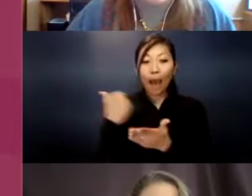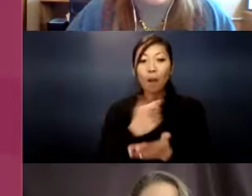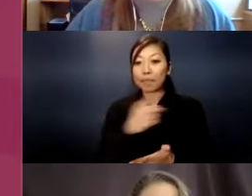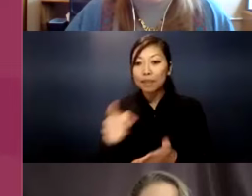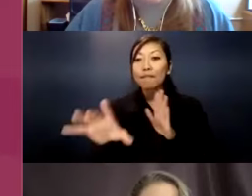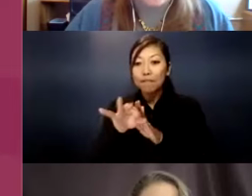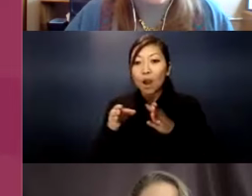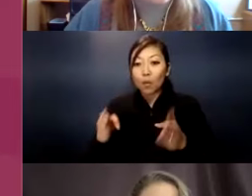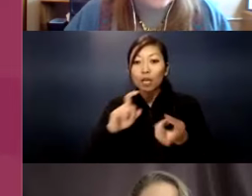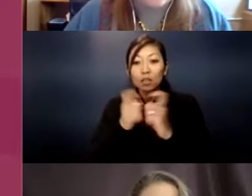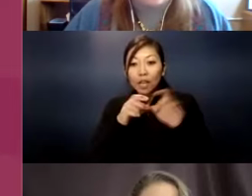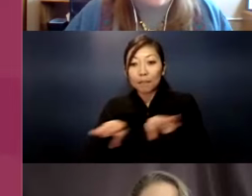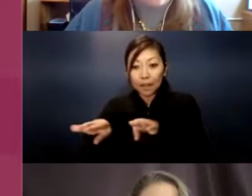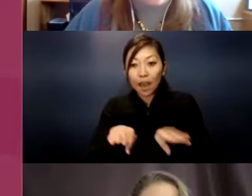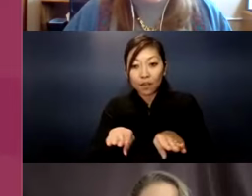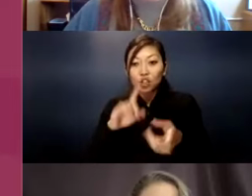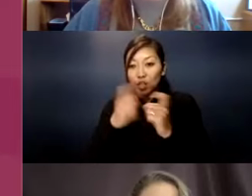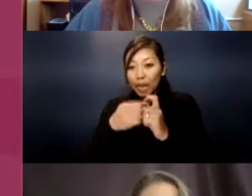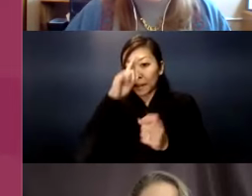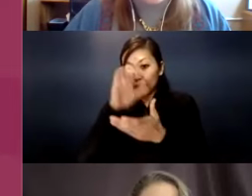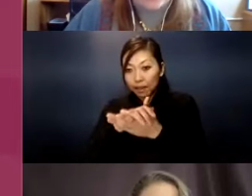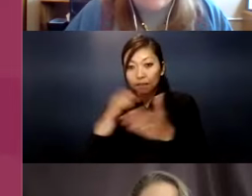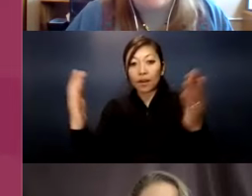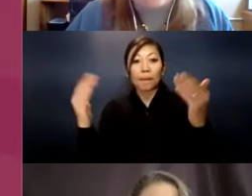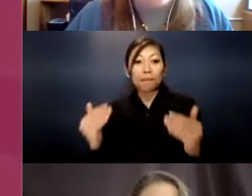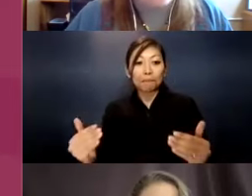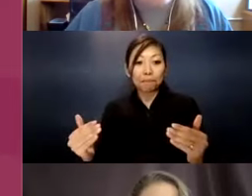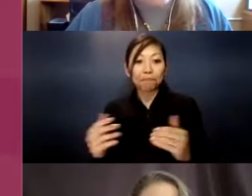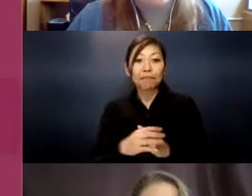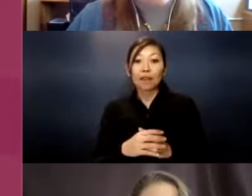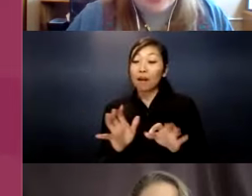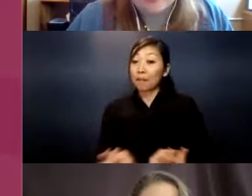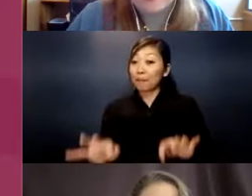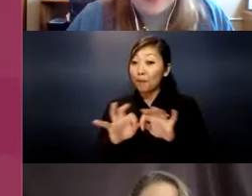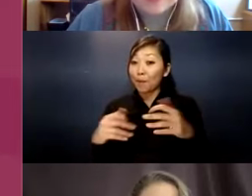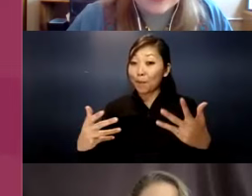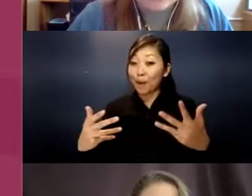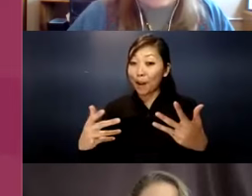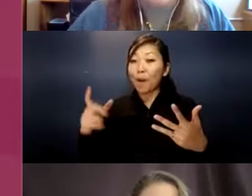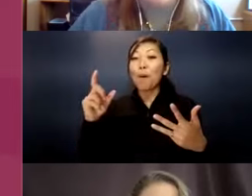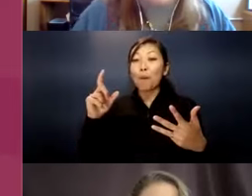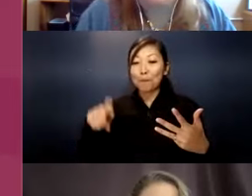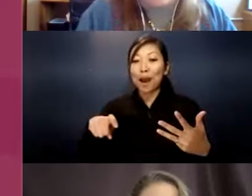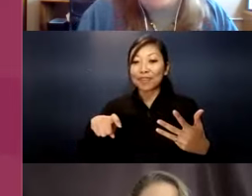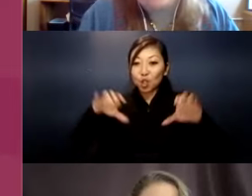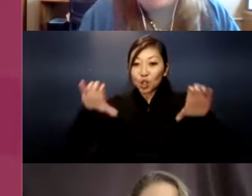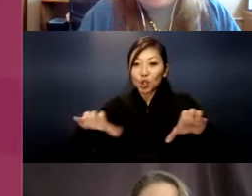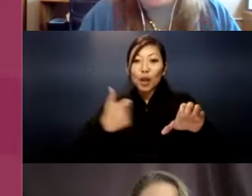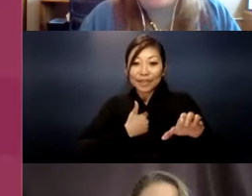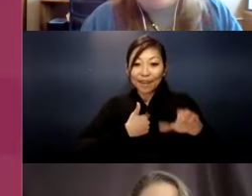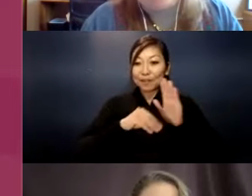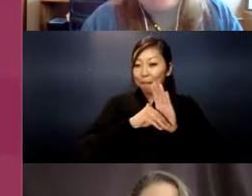And it's really important. This is the thing that we're doing now, is that we need to model, educate, and discuss